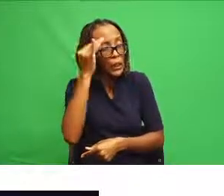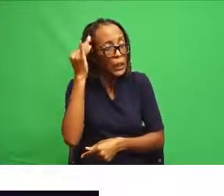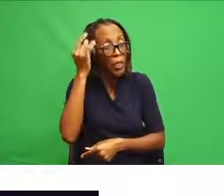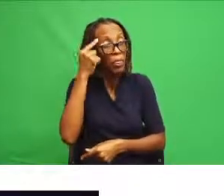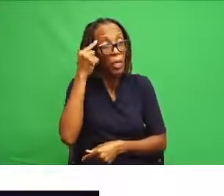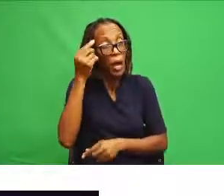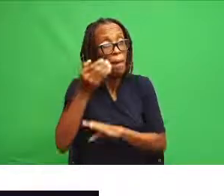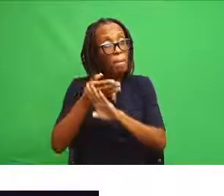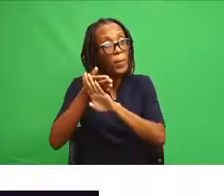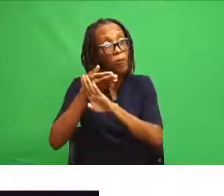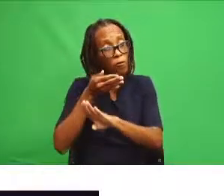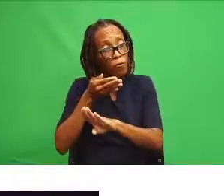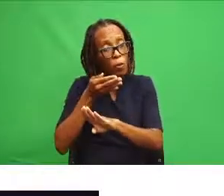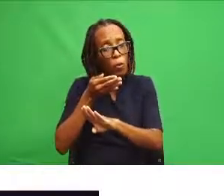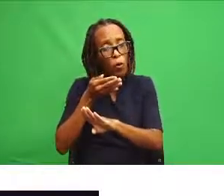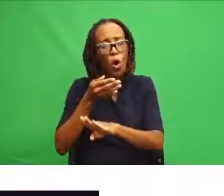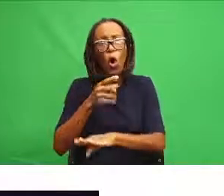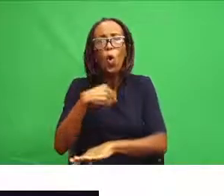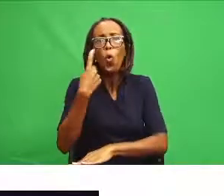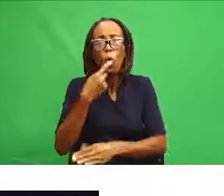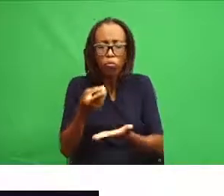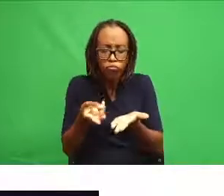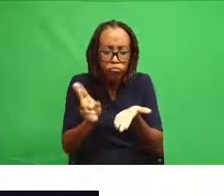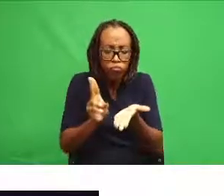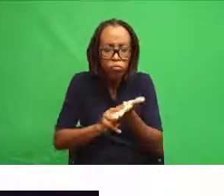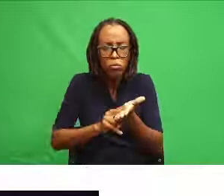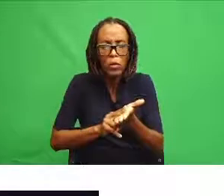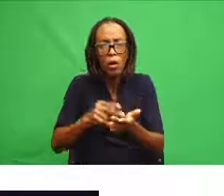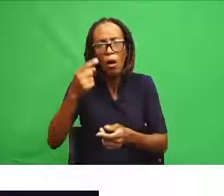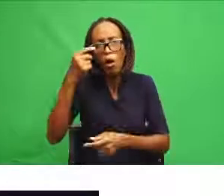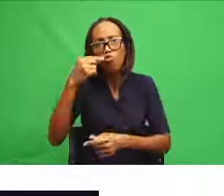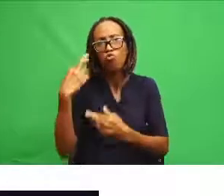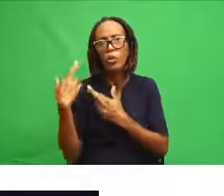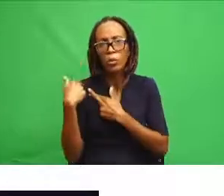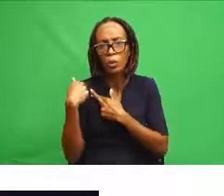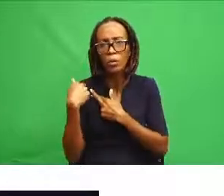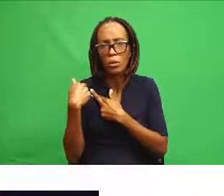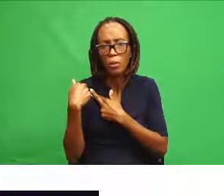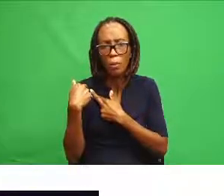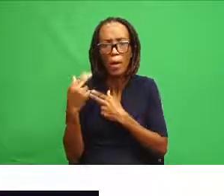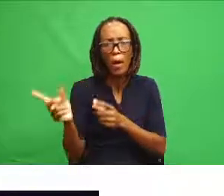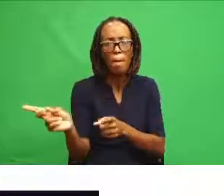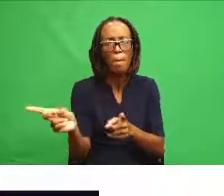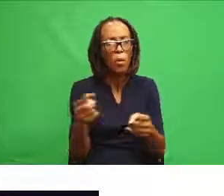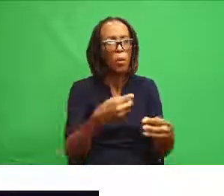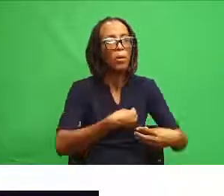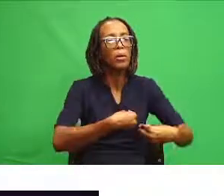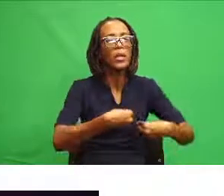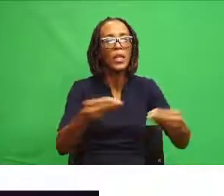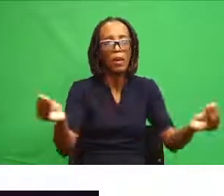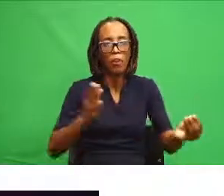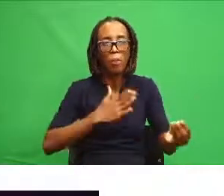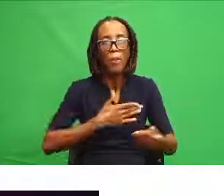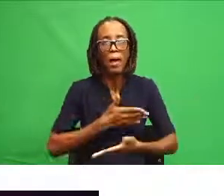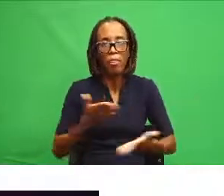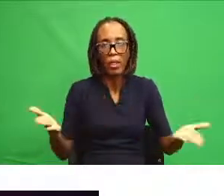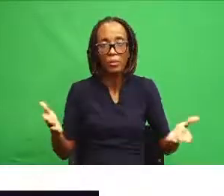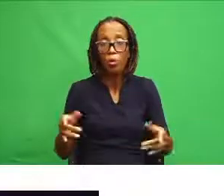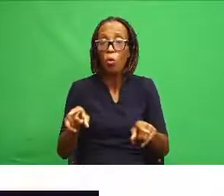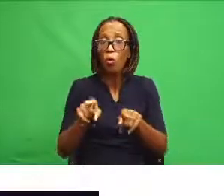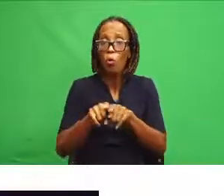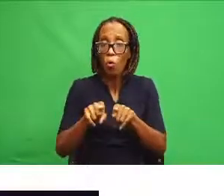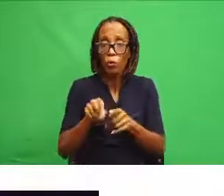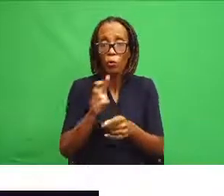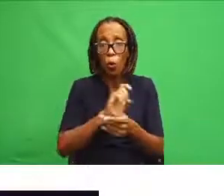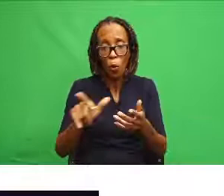toward having who you're going to name as an executor, and the document can allow you as well